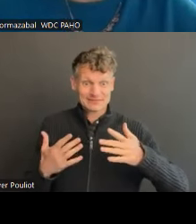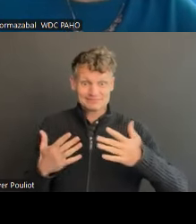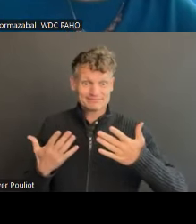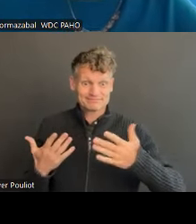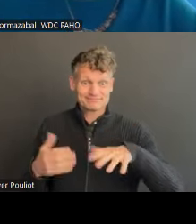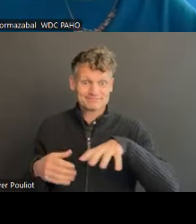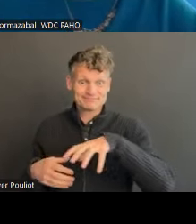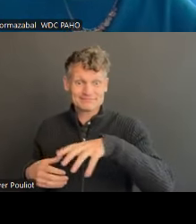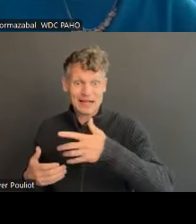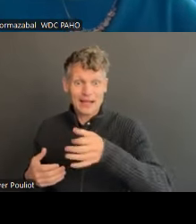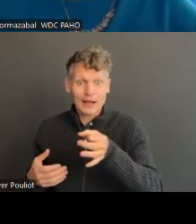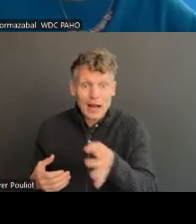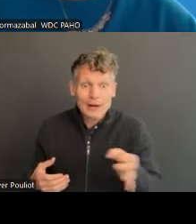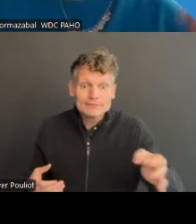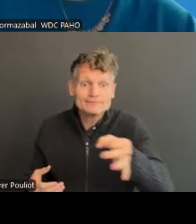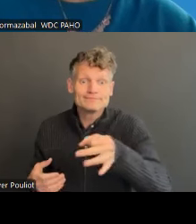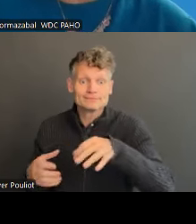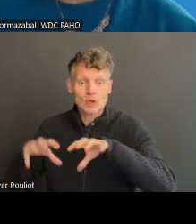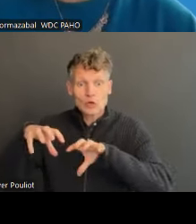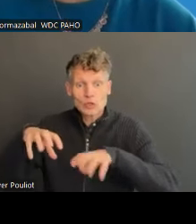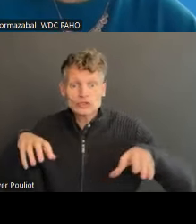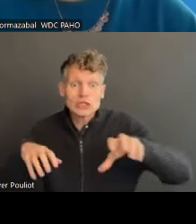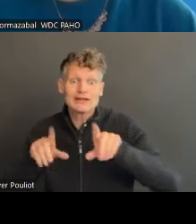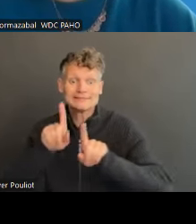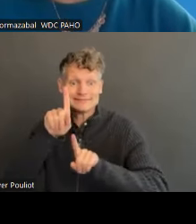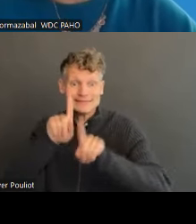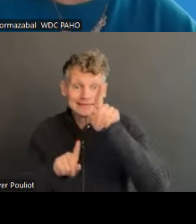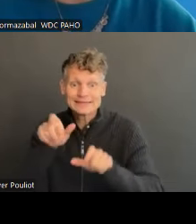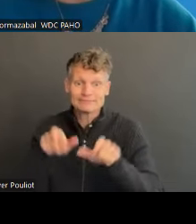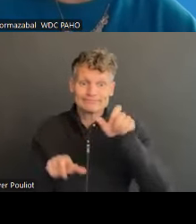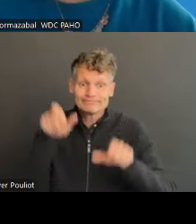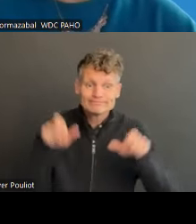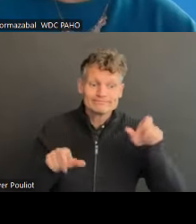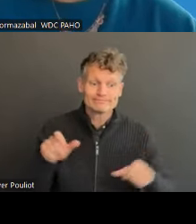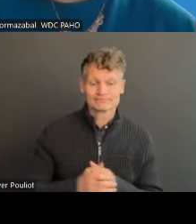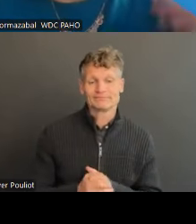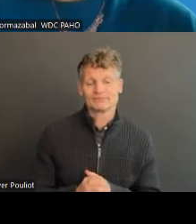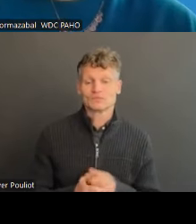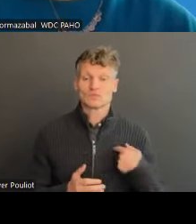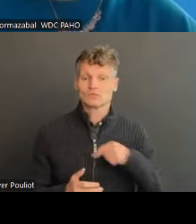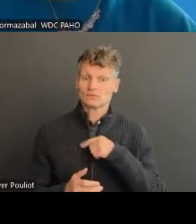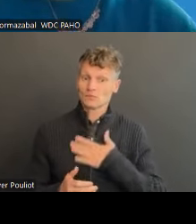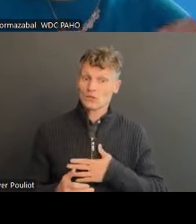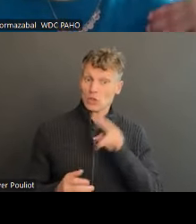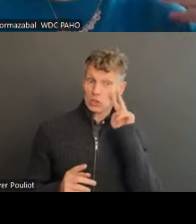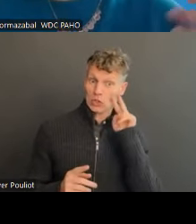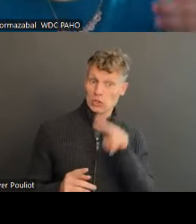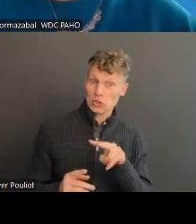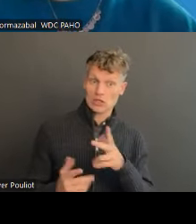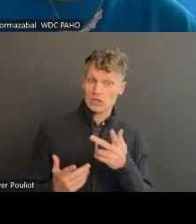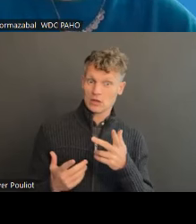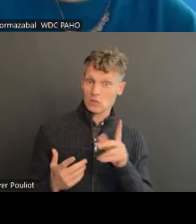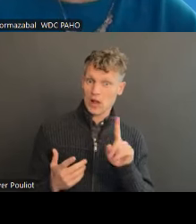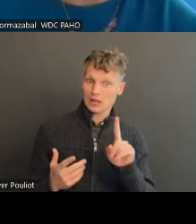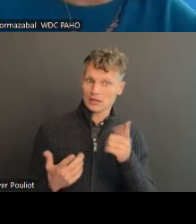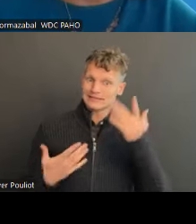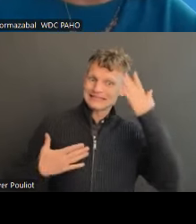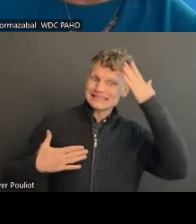to advance in how we look at this within the framework of infectious disease and our strategy for elimination. We had